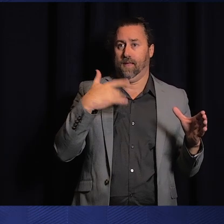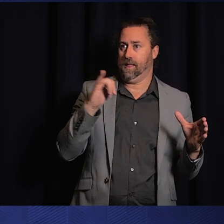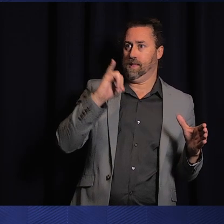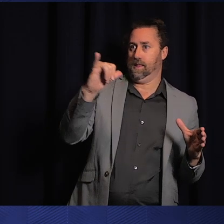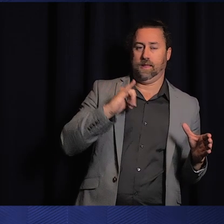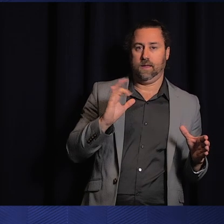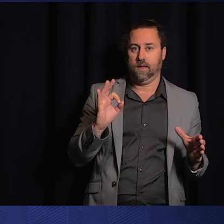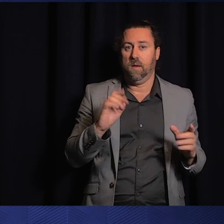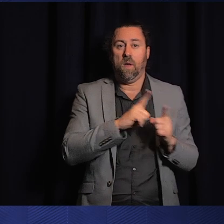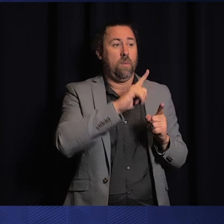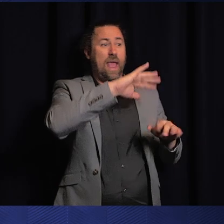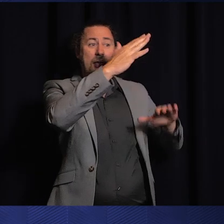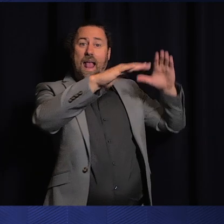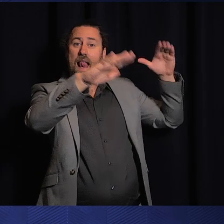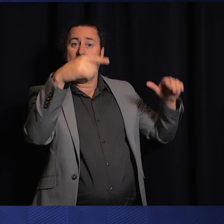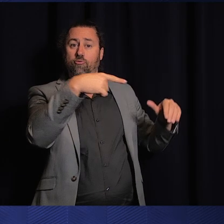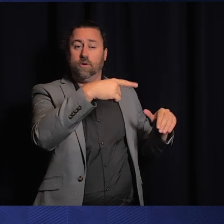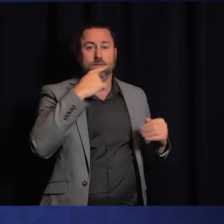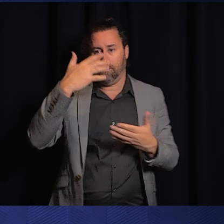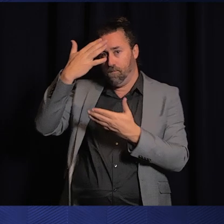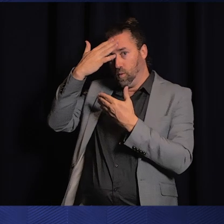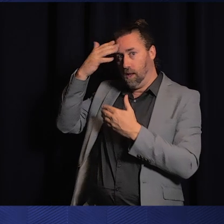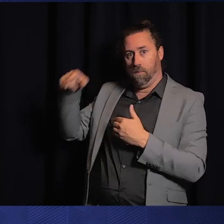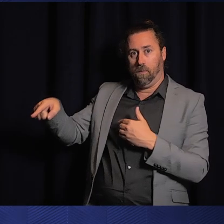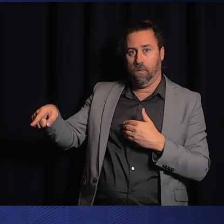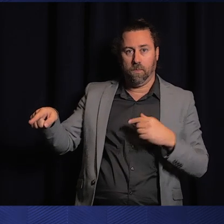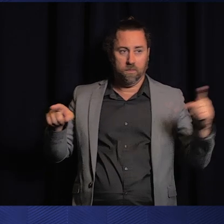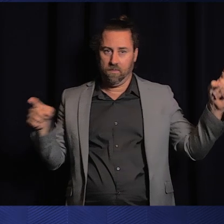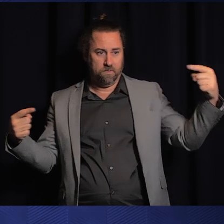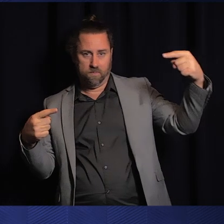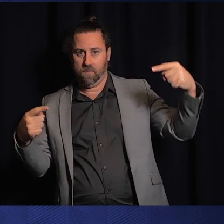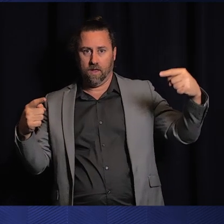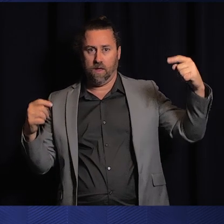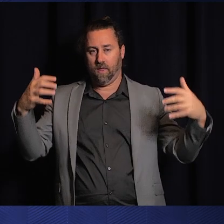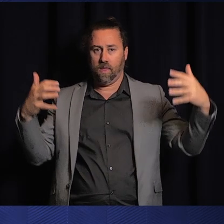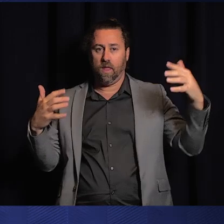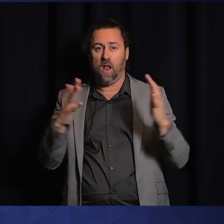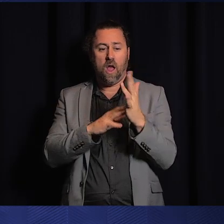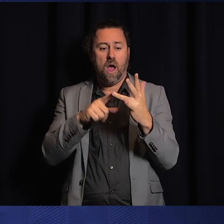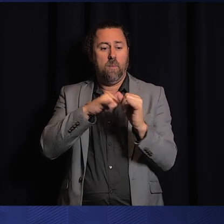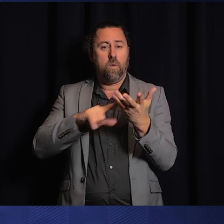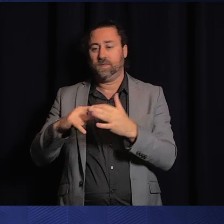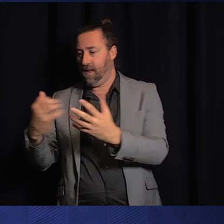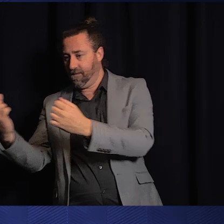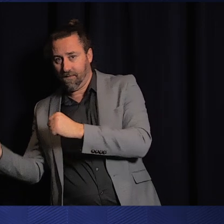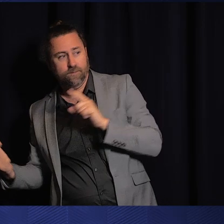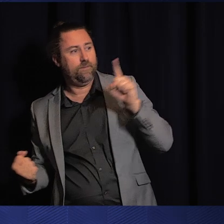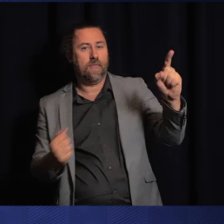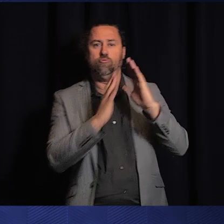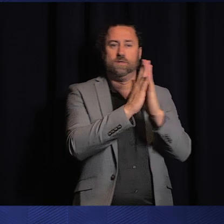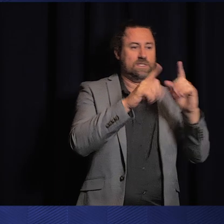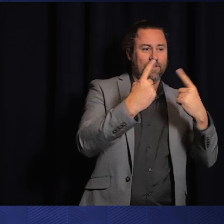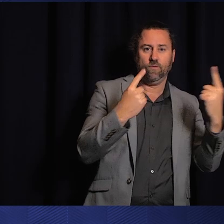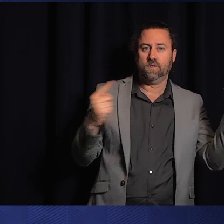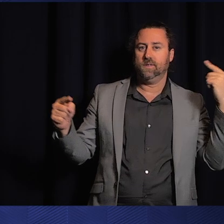came from hill areas, but Muslim population, they don't have that problem. There are mosques everywhere. But for them, congregation place is